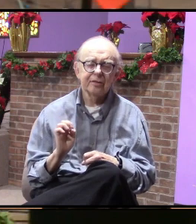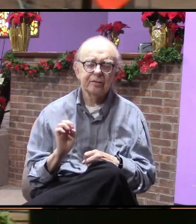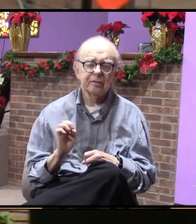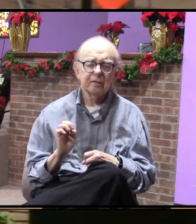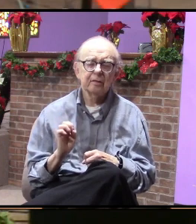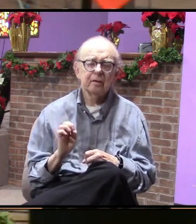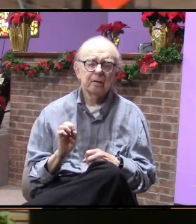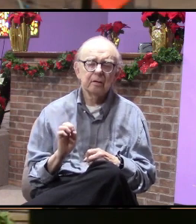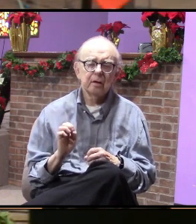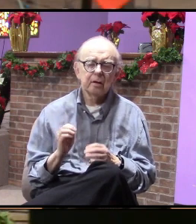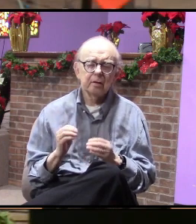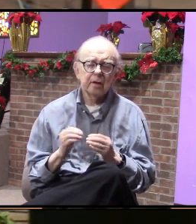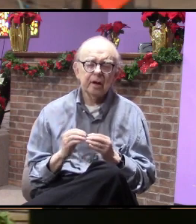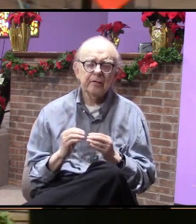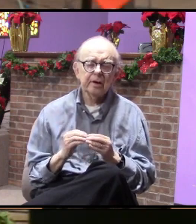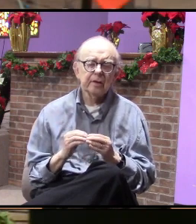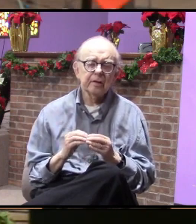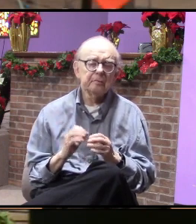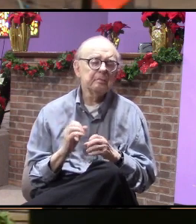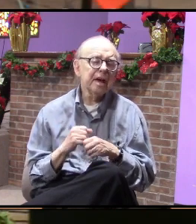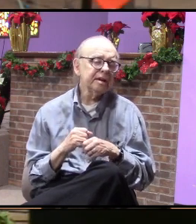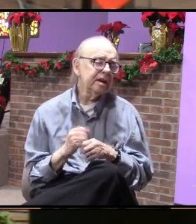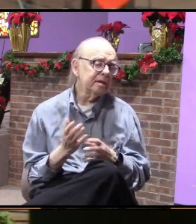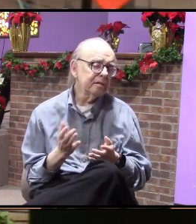in the creation.